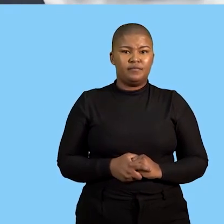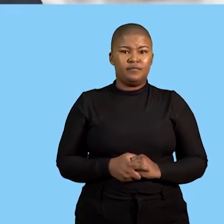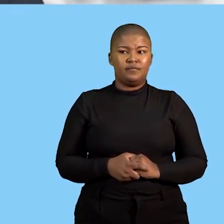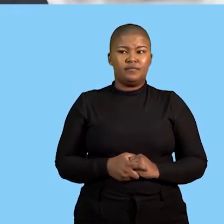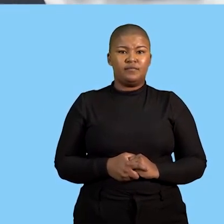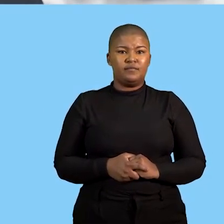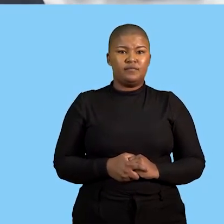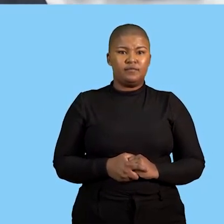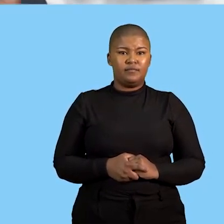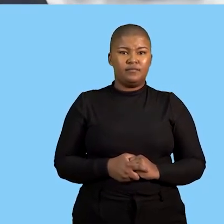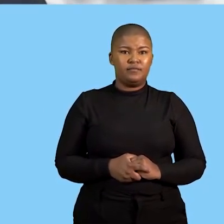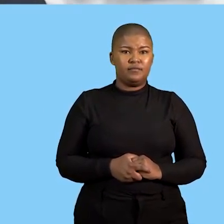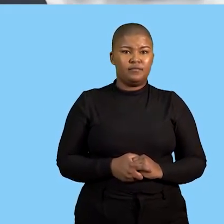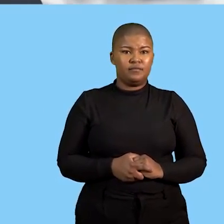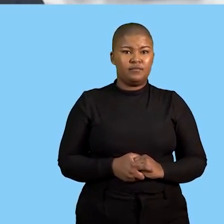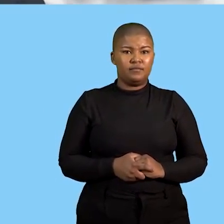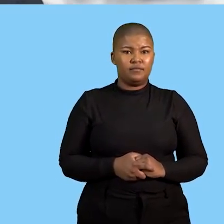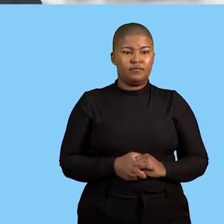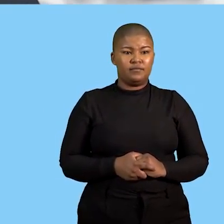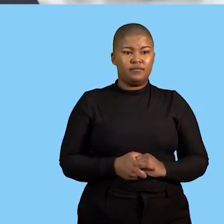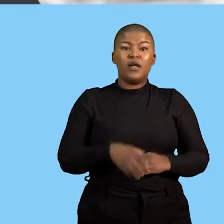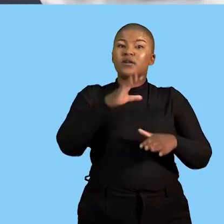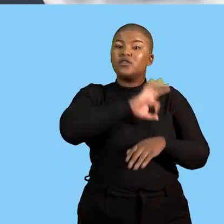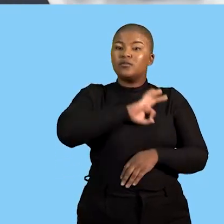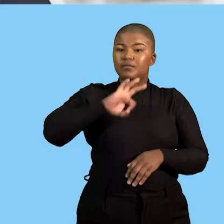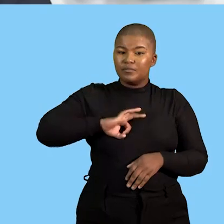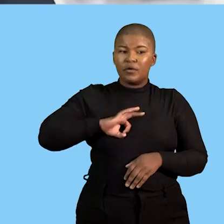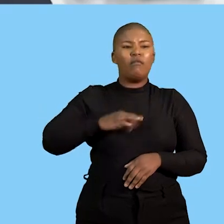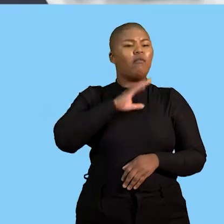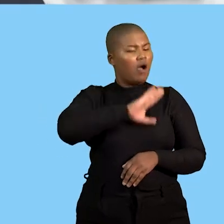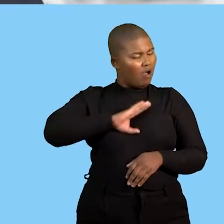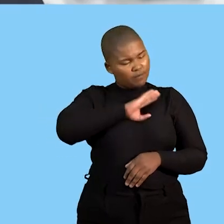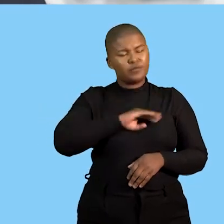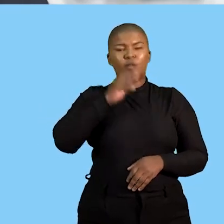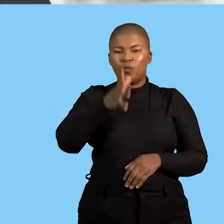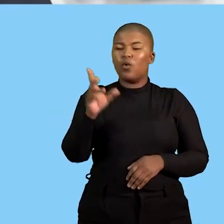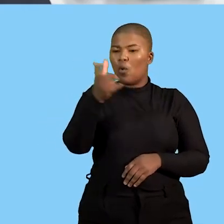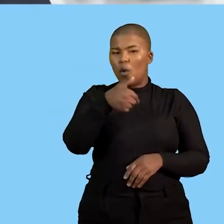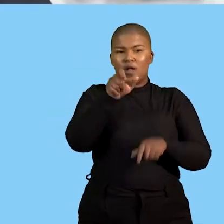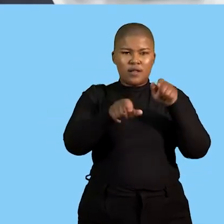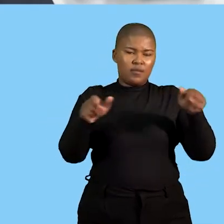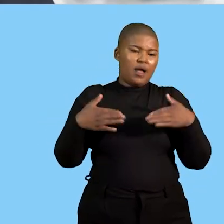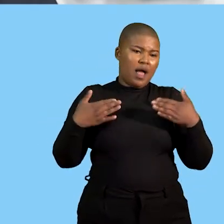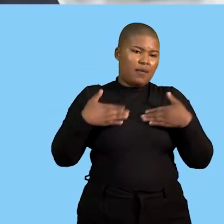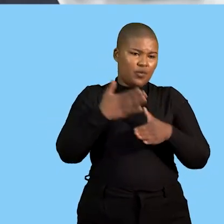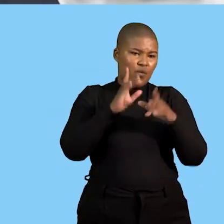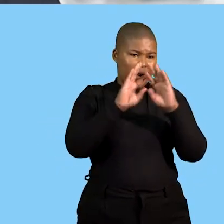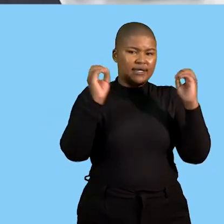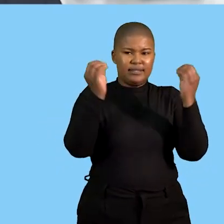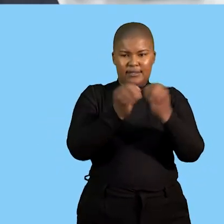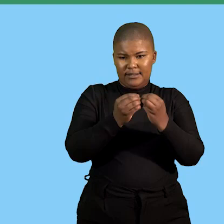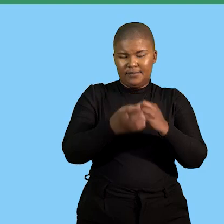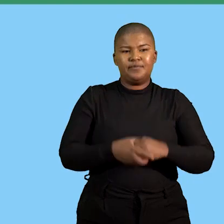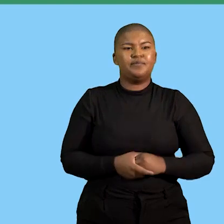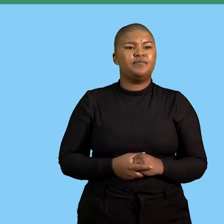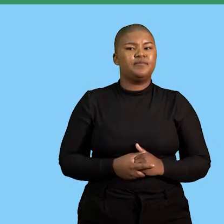The workers becoming comfortable with the environment. So everyone becomes very, very key in a team.